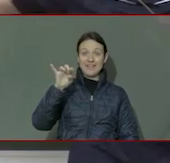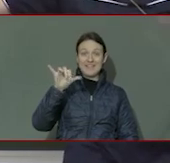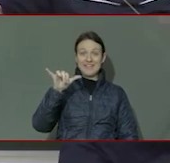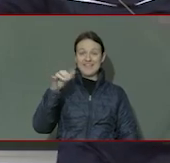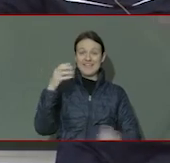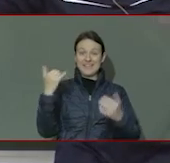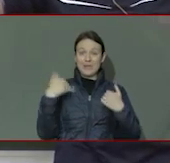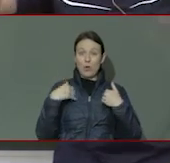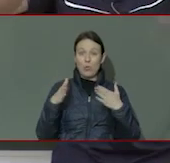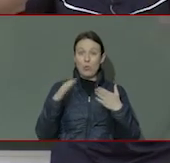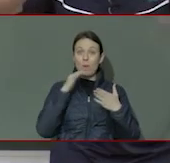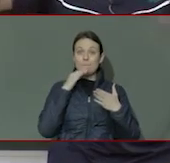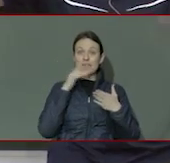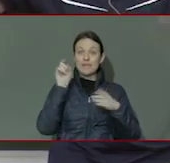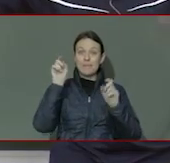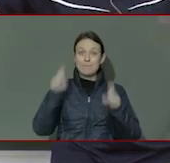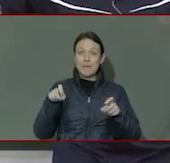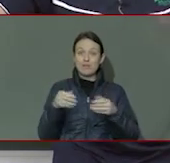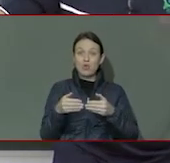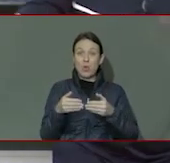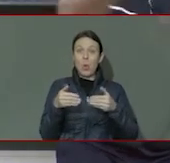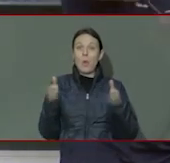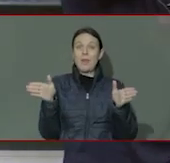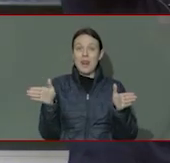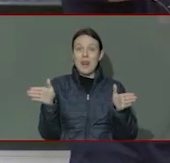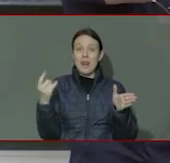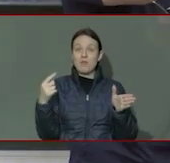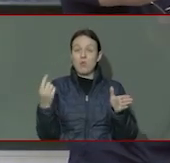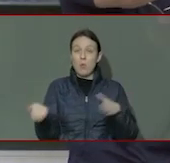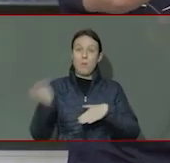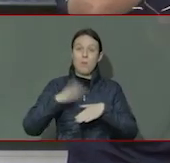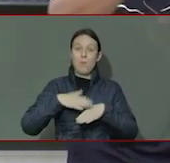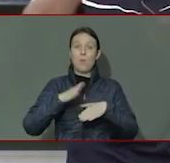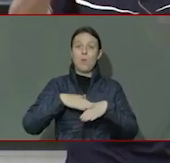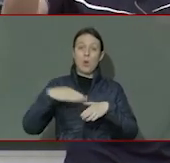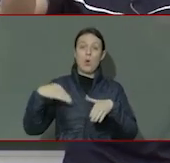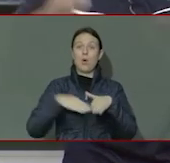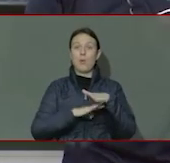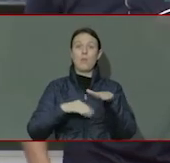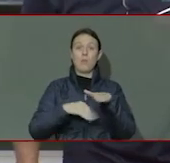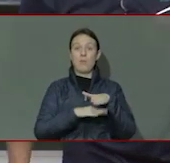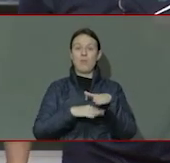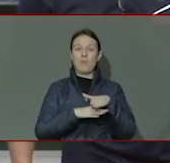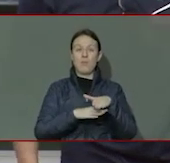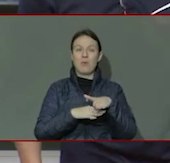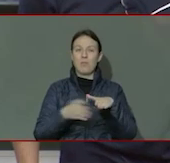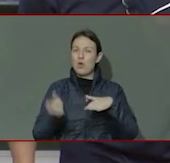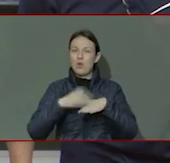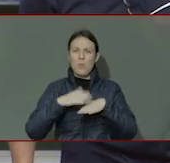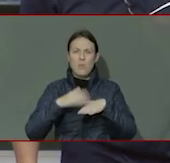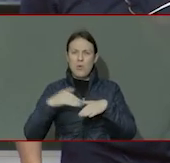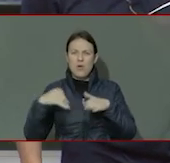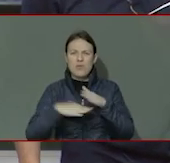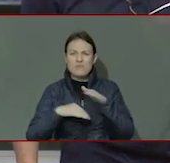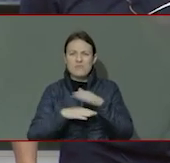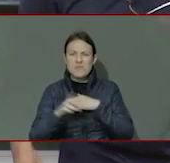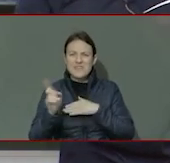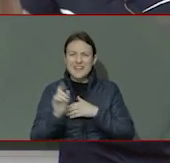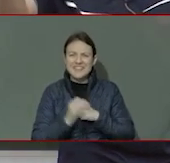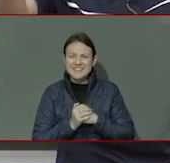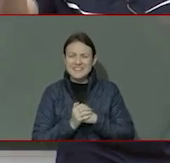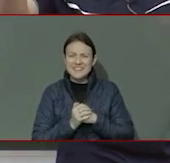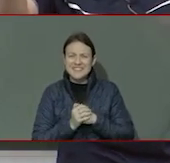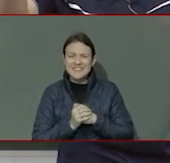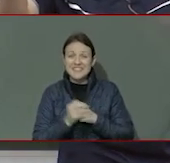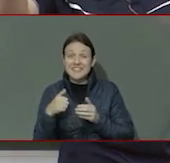up. Permeability means allowing for it to come through. Of what? So that what can